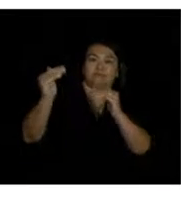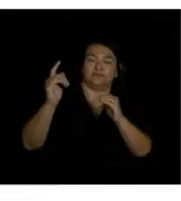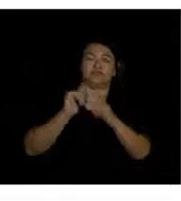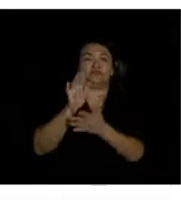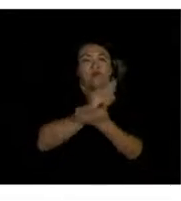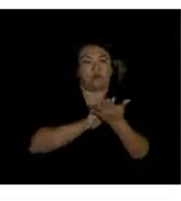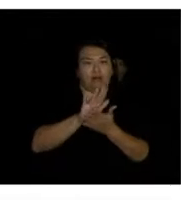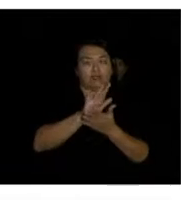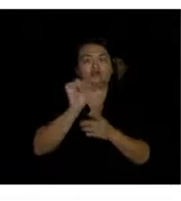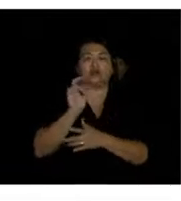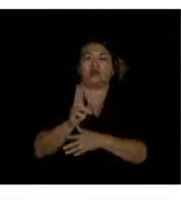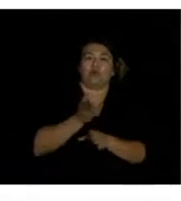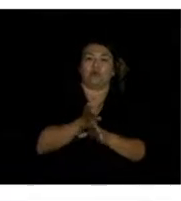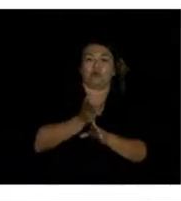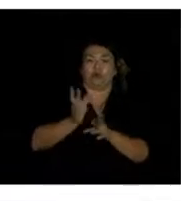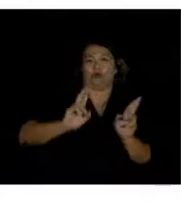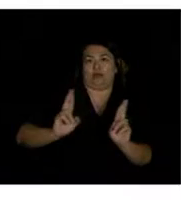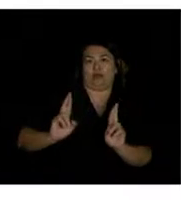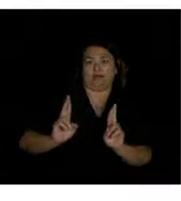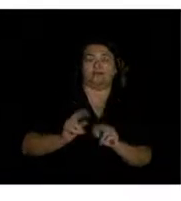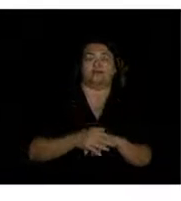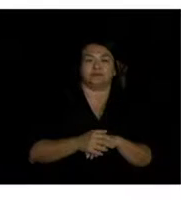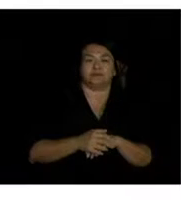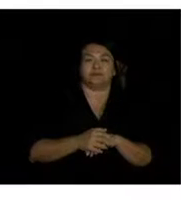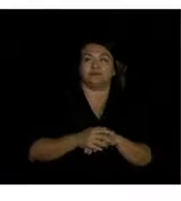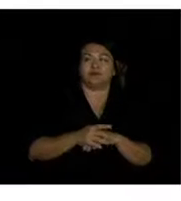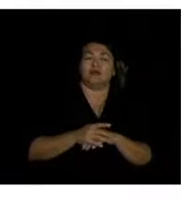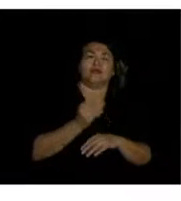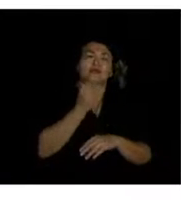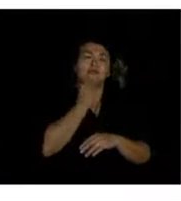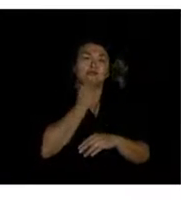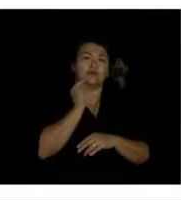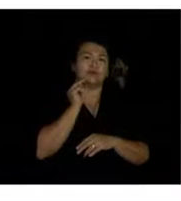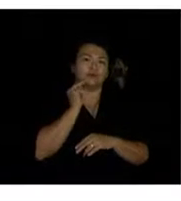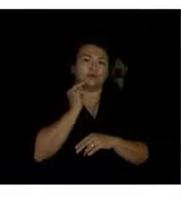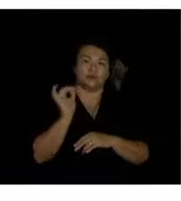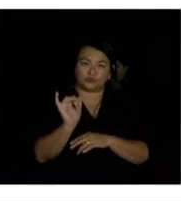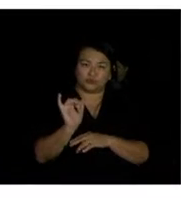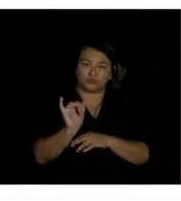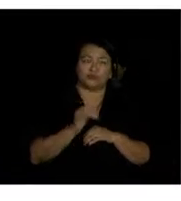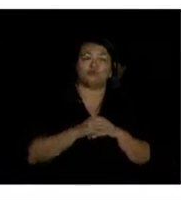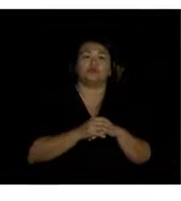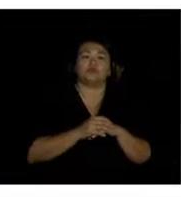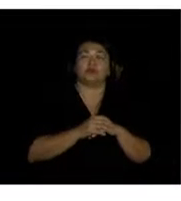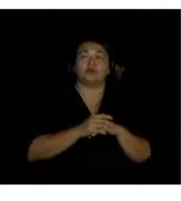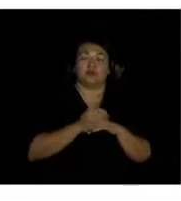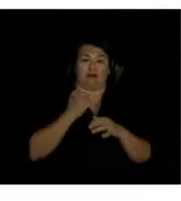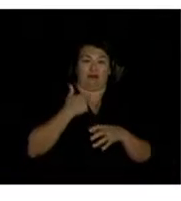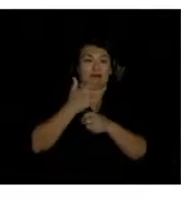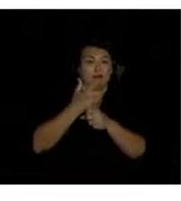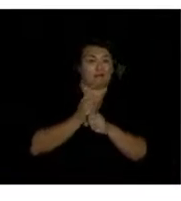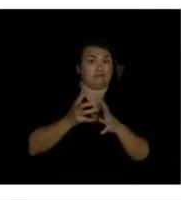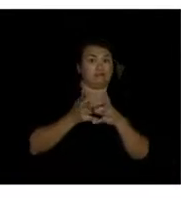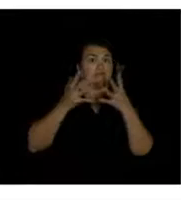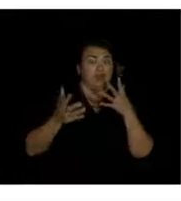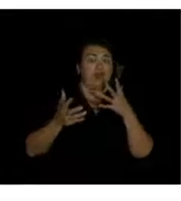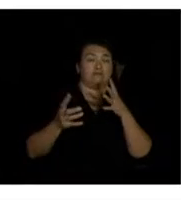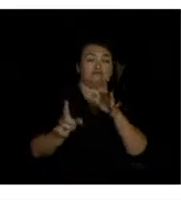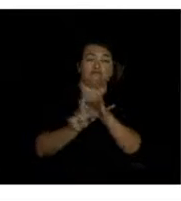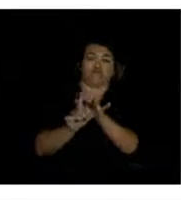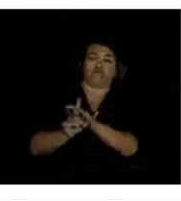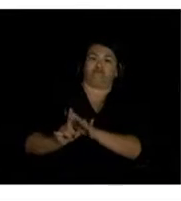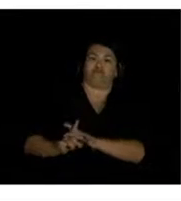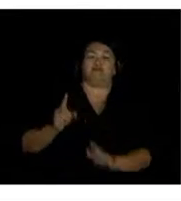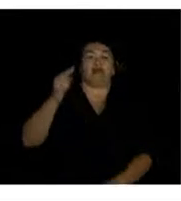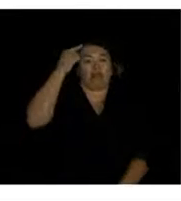terms of college or career readiness. And then food and nutrition. I would tell you that I got significant